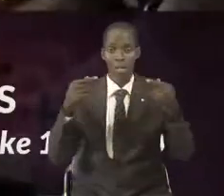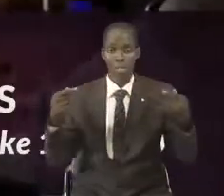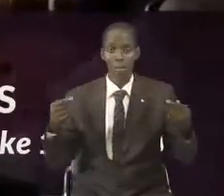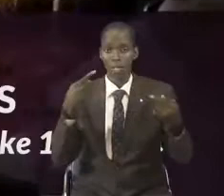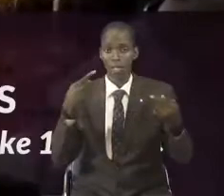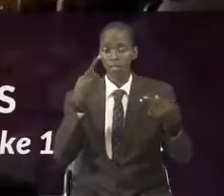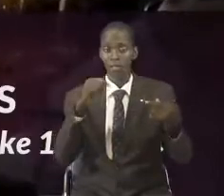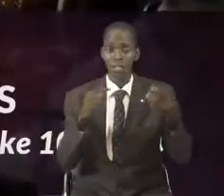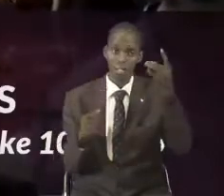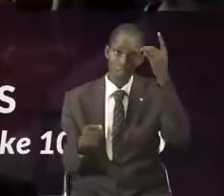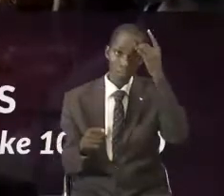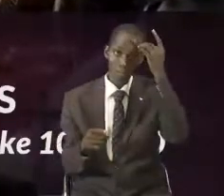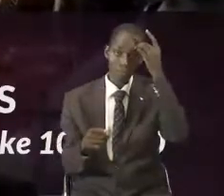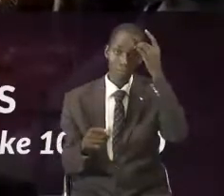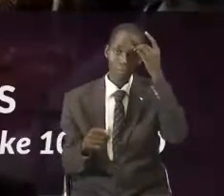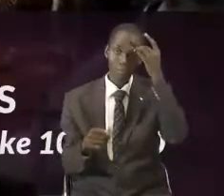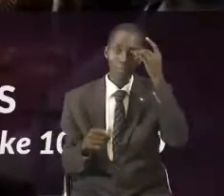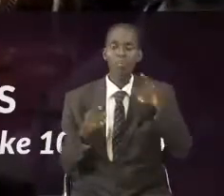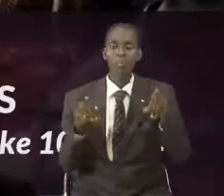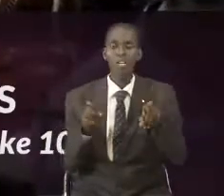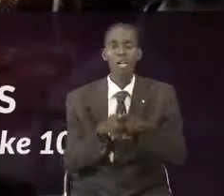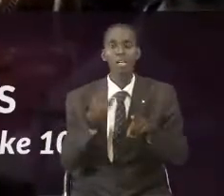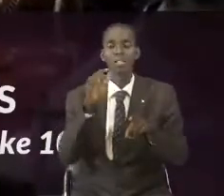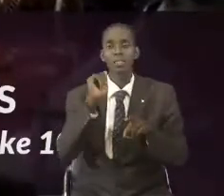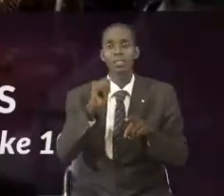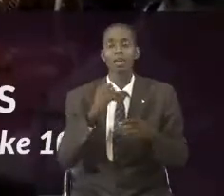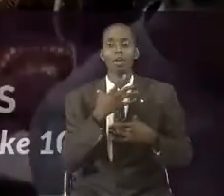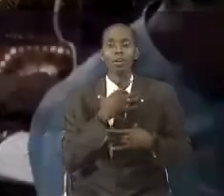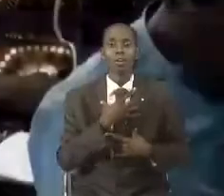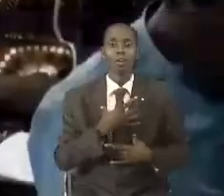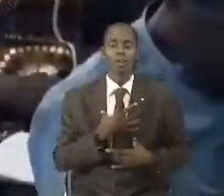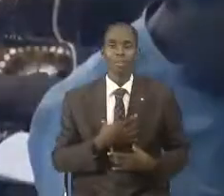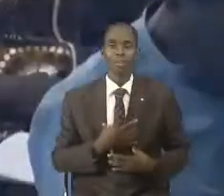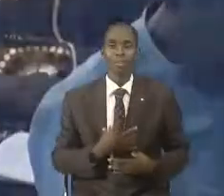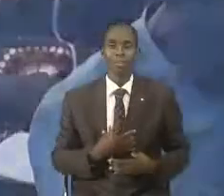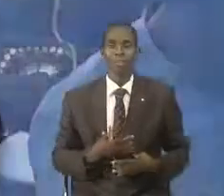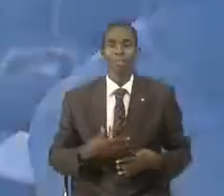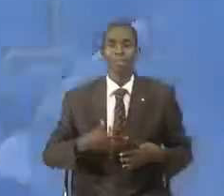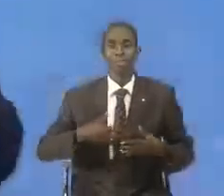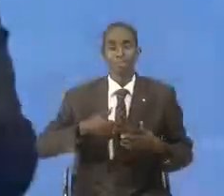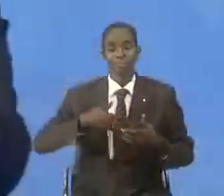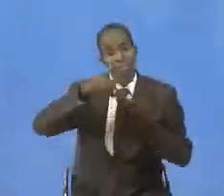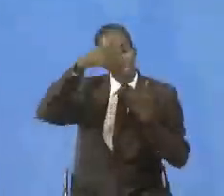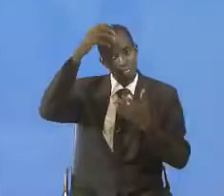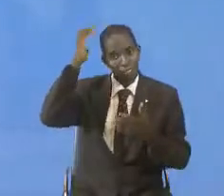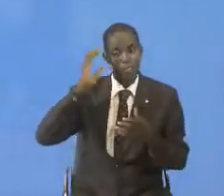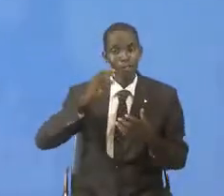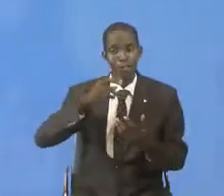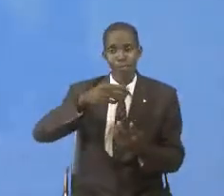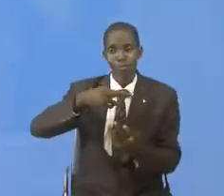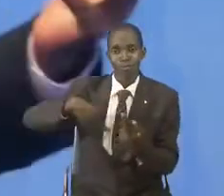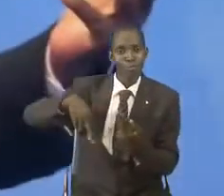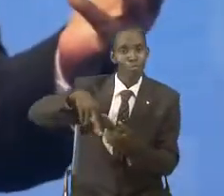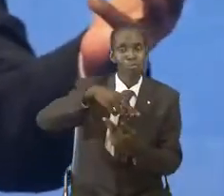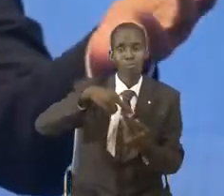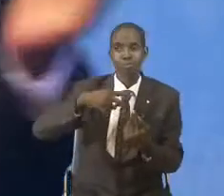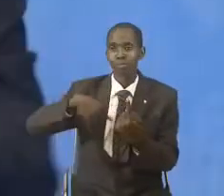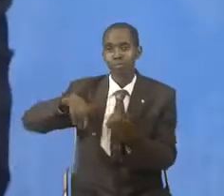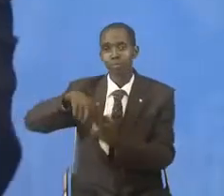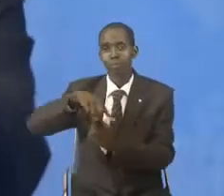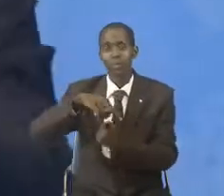adversary, the devil, your enemy, the devil, as a roaring